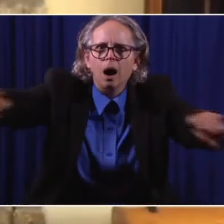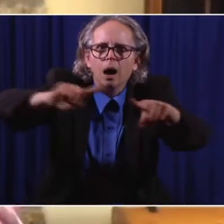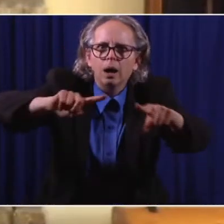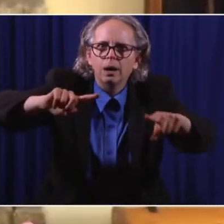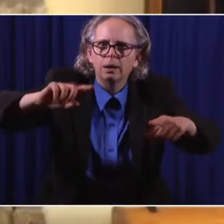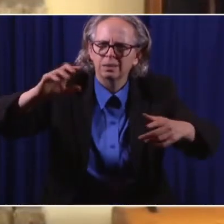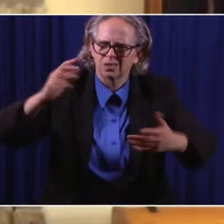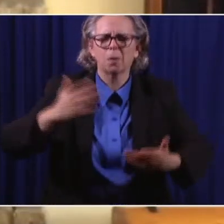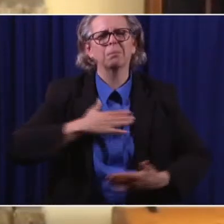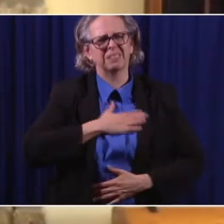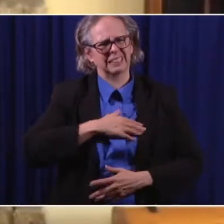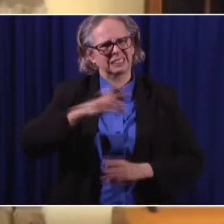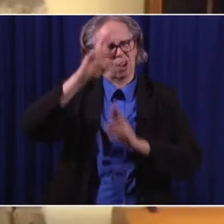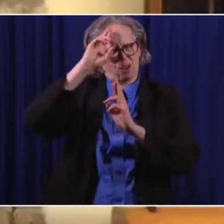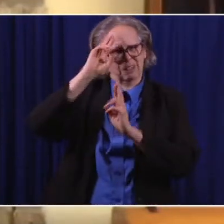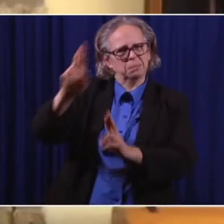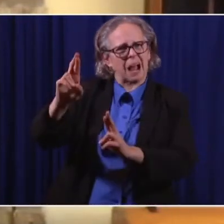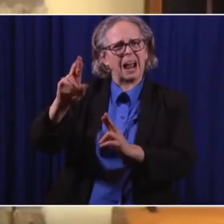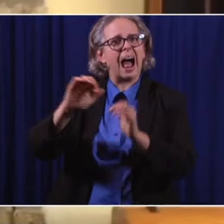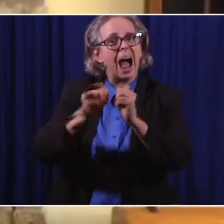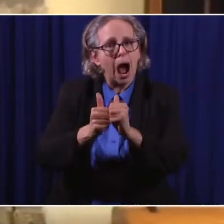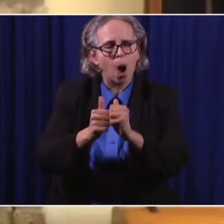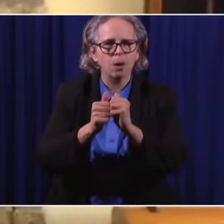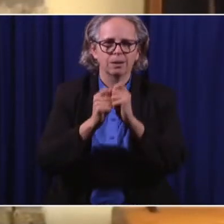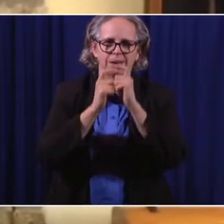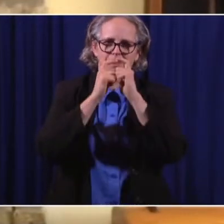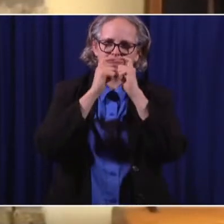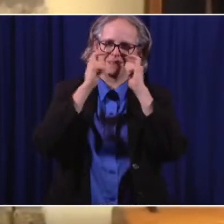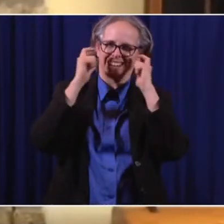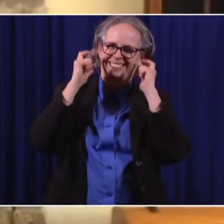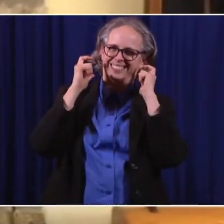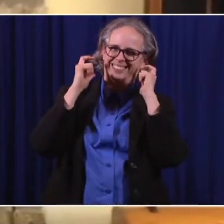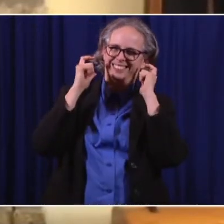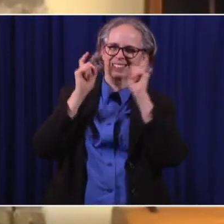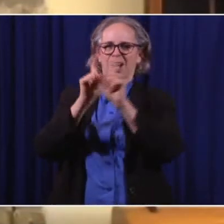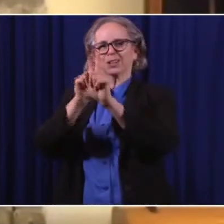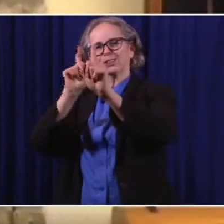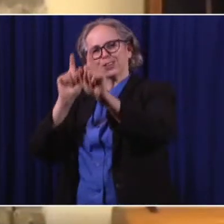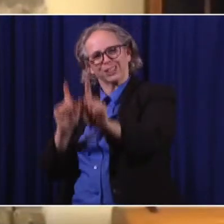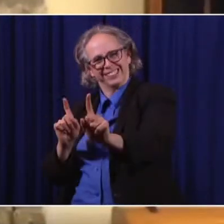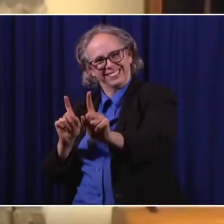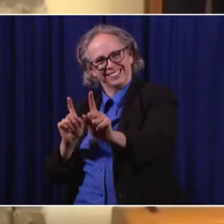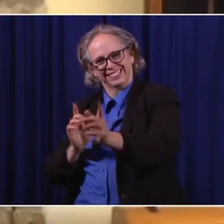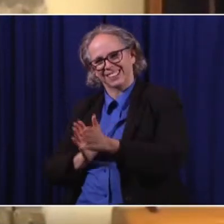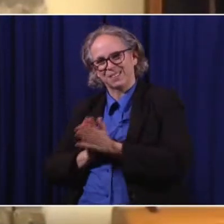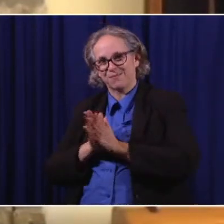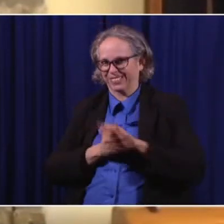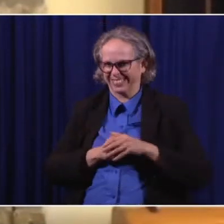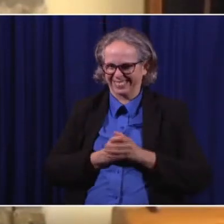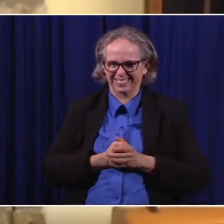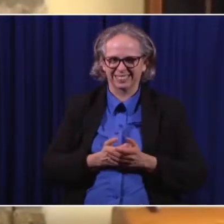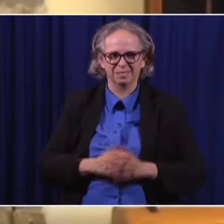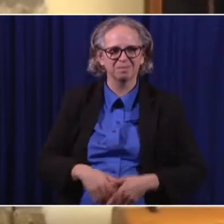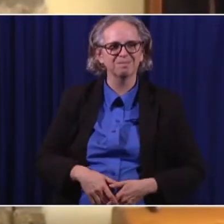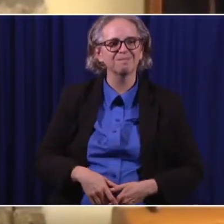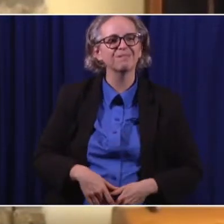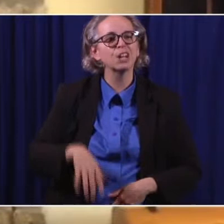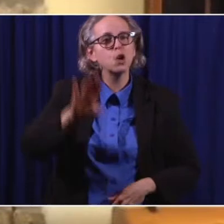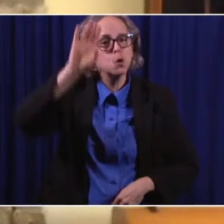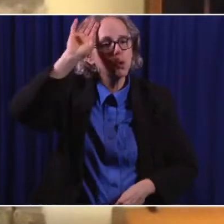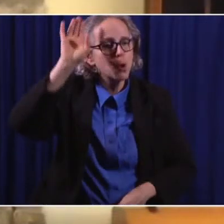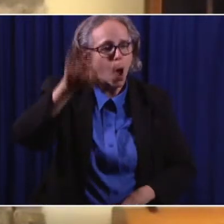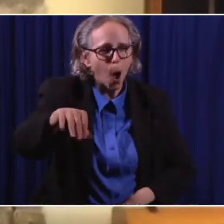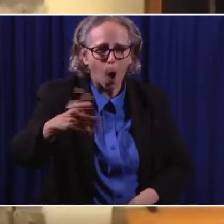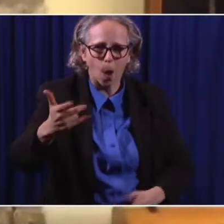to the outcome not being a great outcome. So charity, love for our poll workers